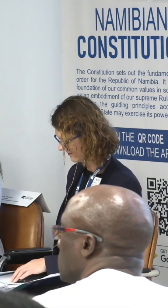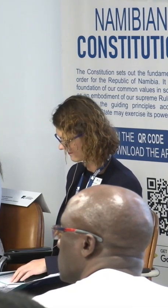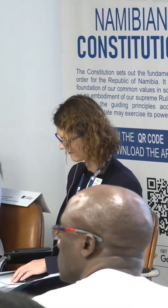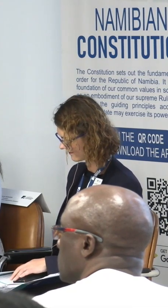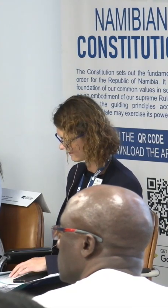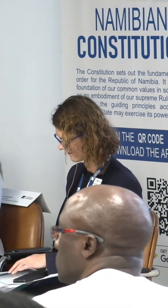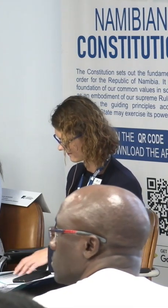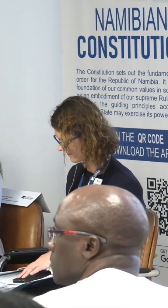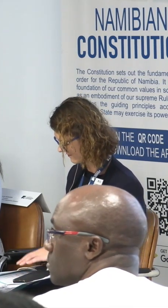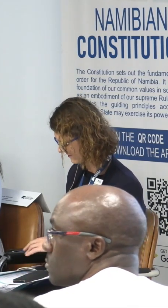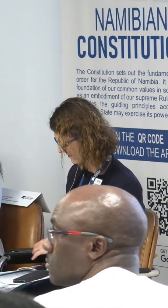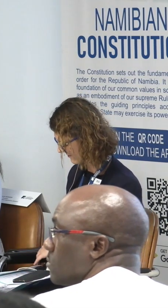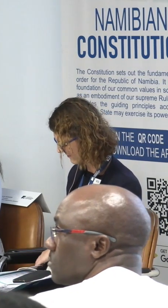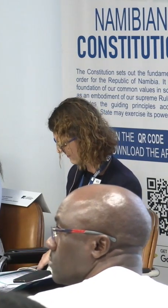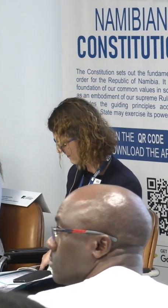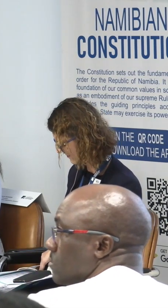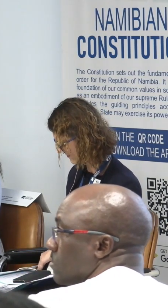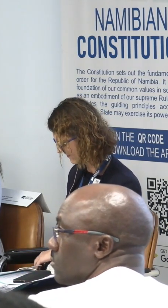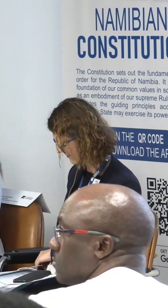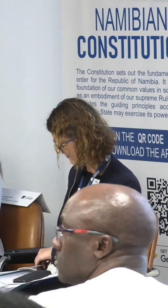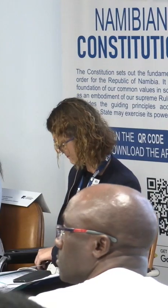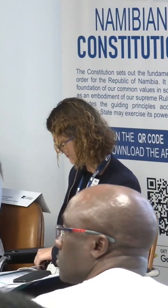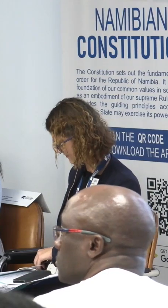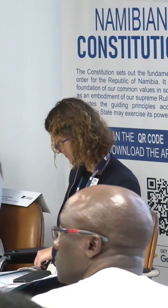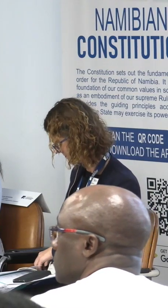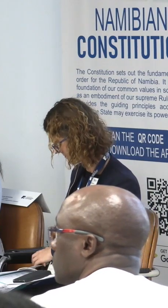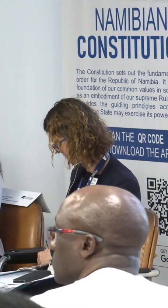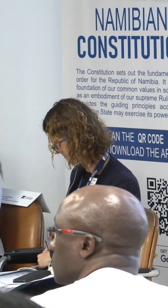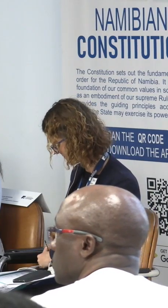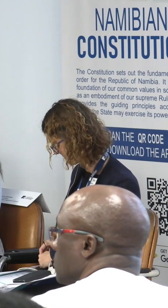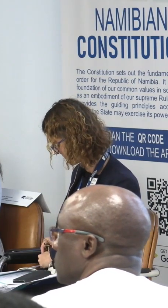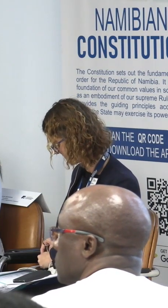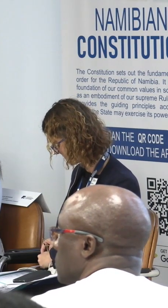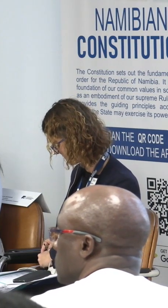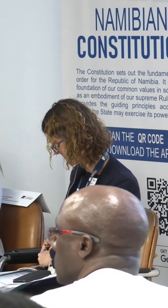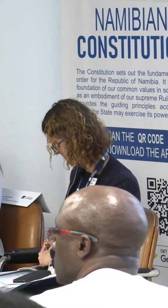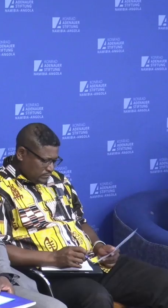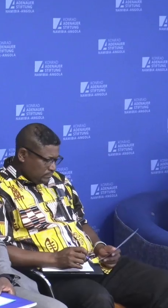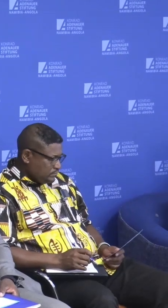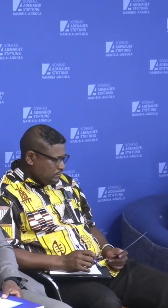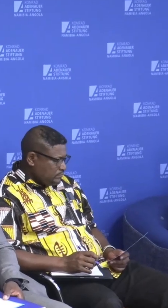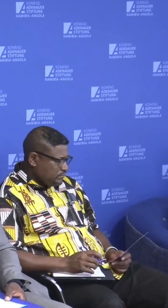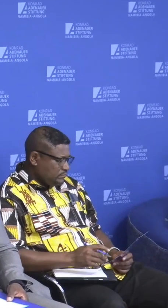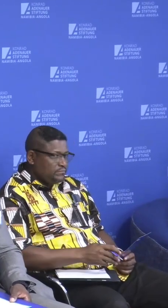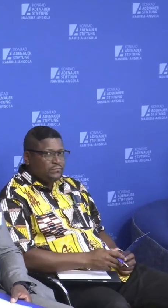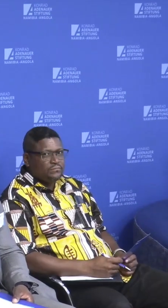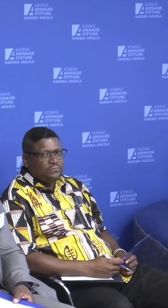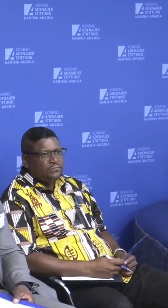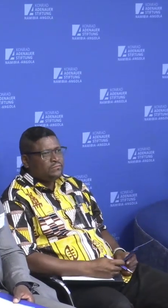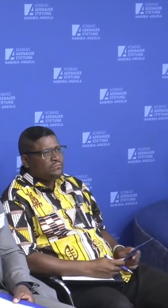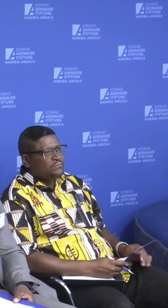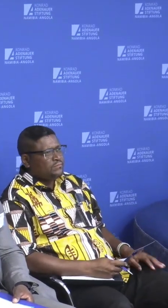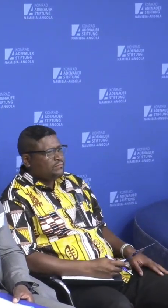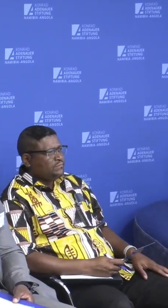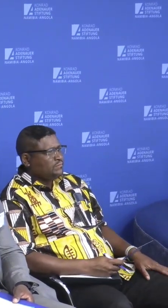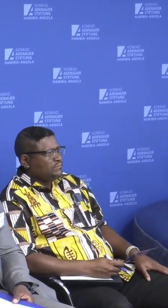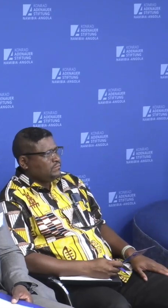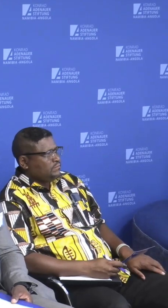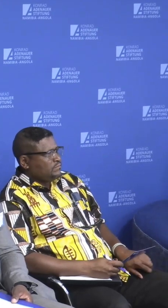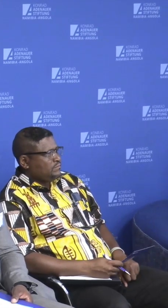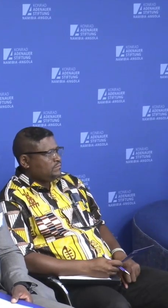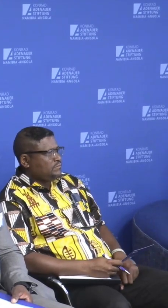Advocate Basilius Jacua, Ombudsman of Namibia. Dr. Alfred van Kent, Executive